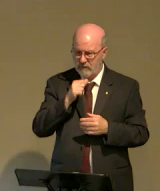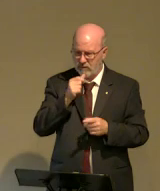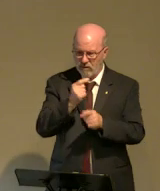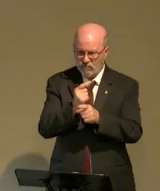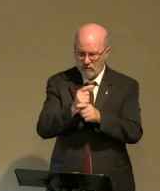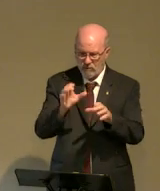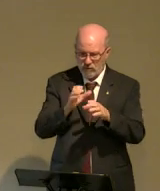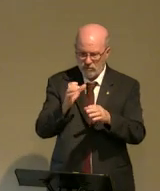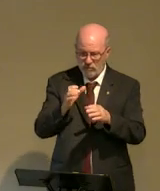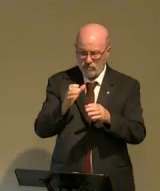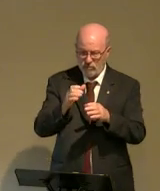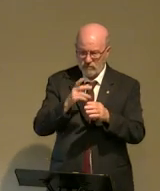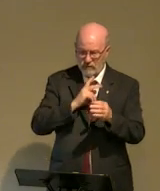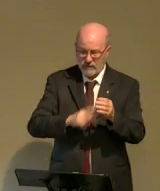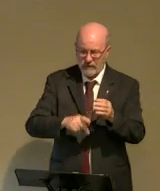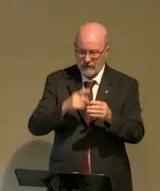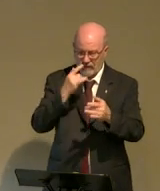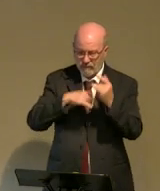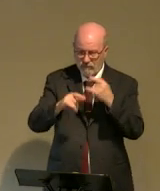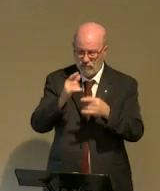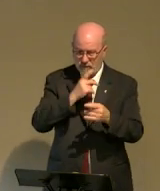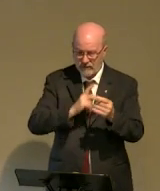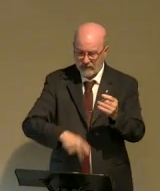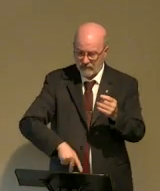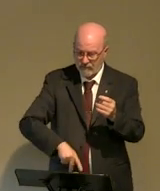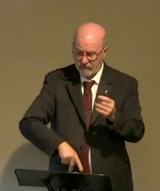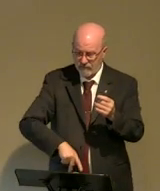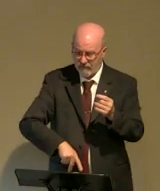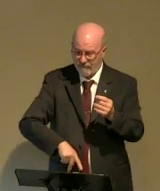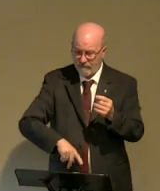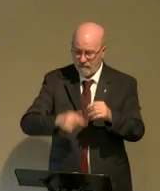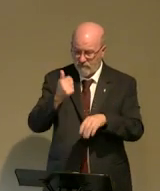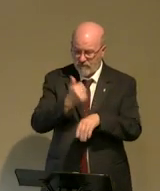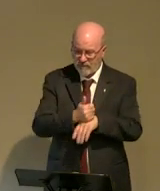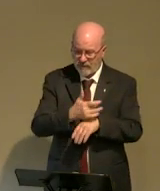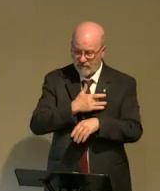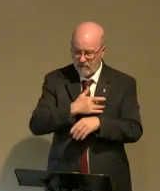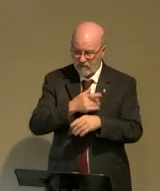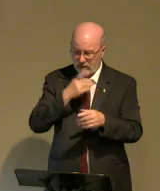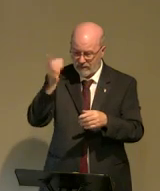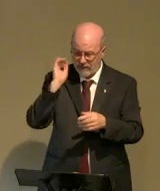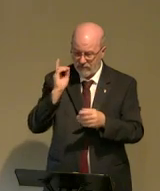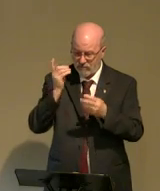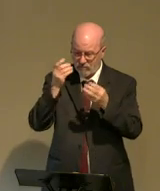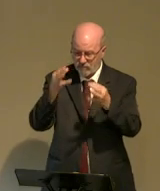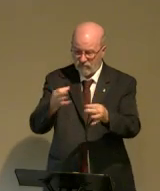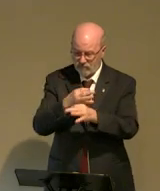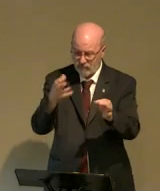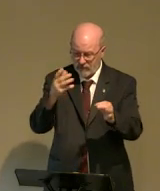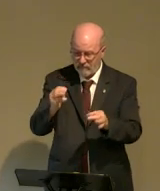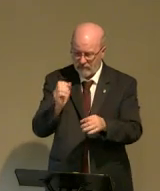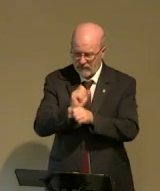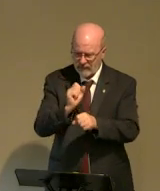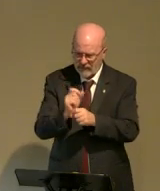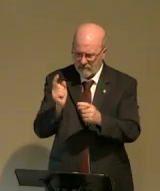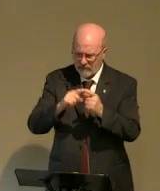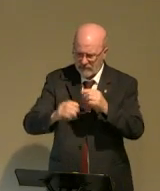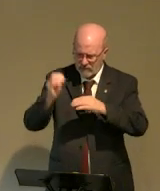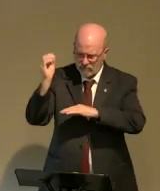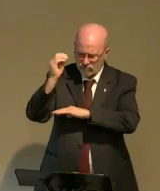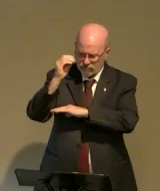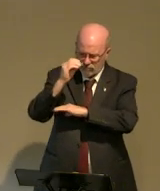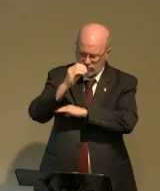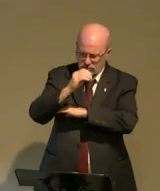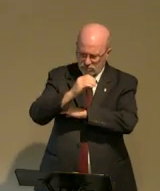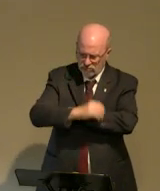We fooled you on purpose, right? And set his heart on Daniel to deliver him, and he labored till the going down